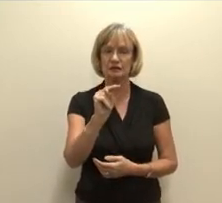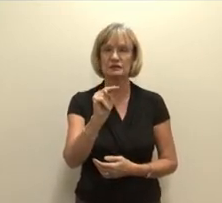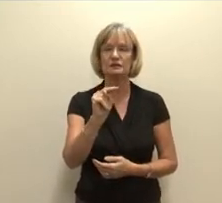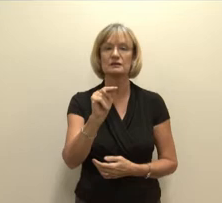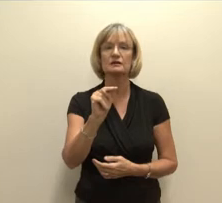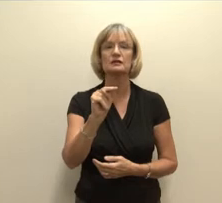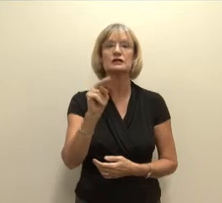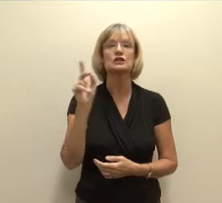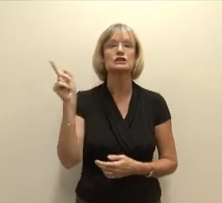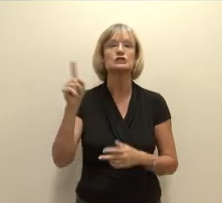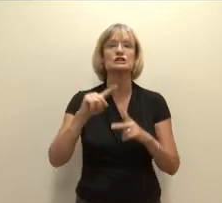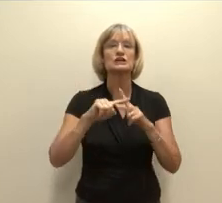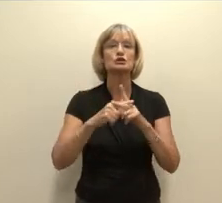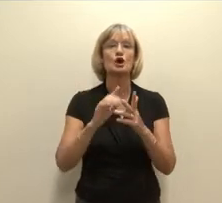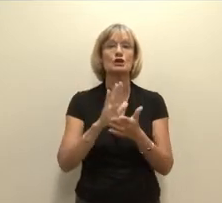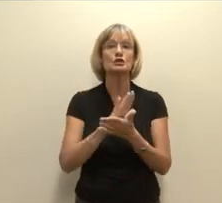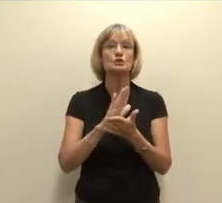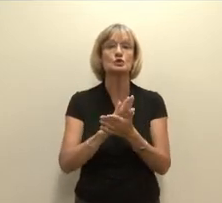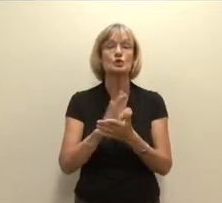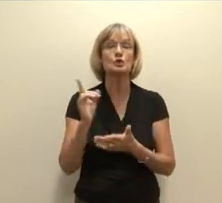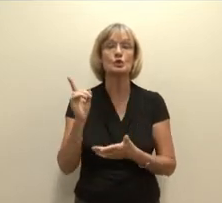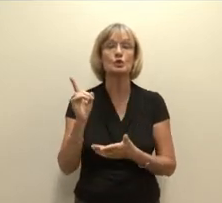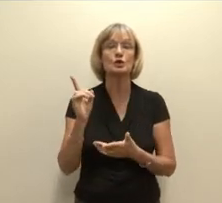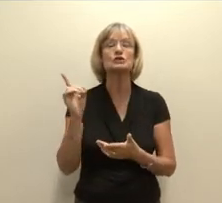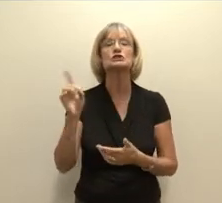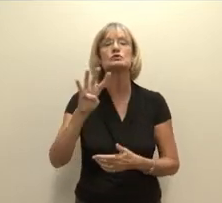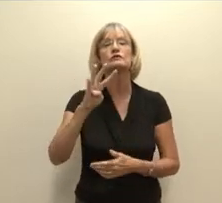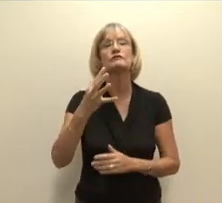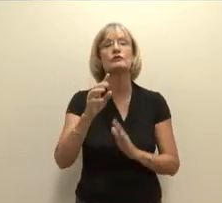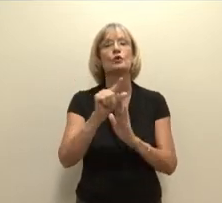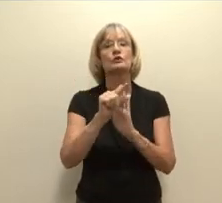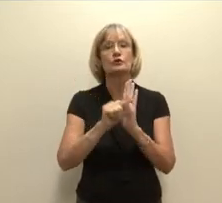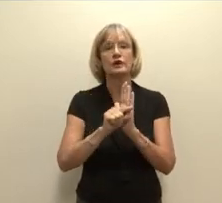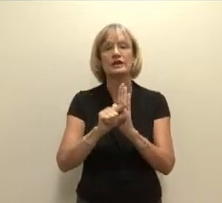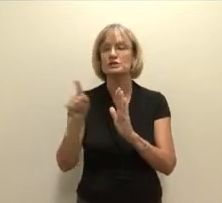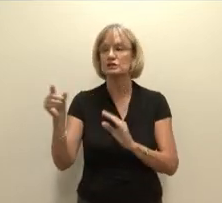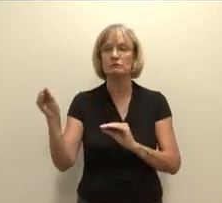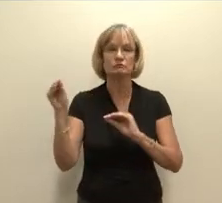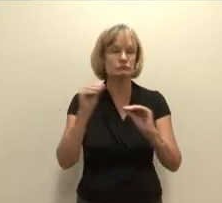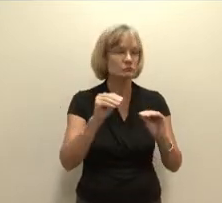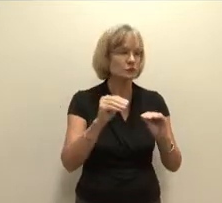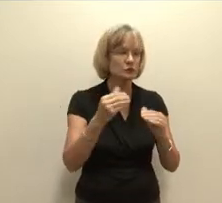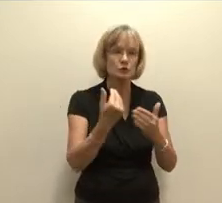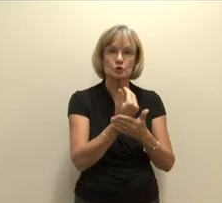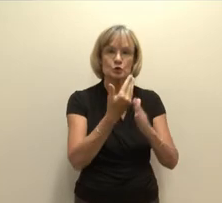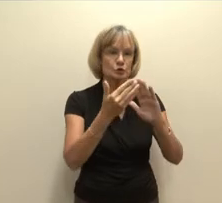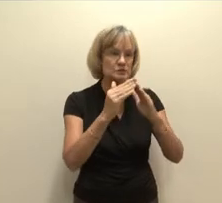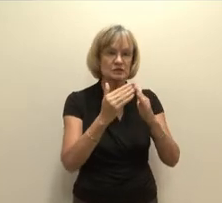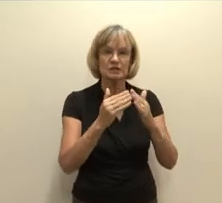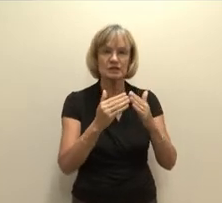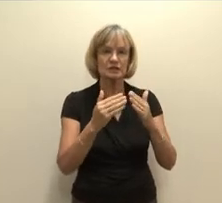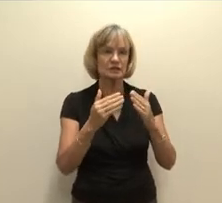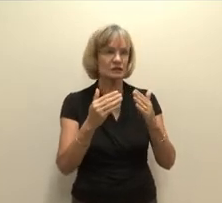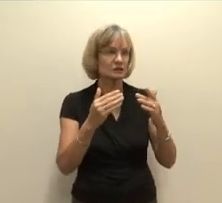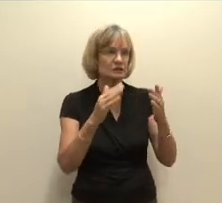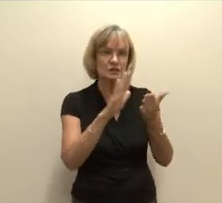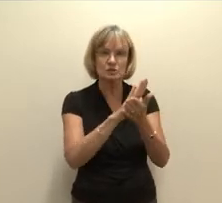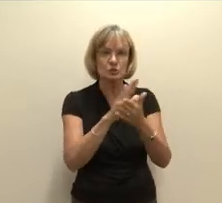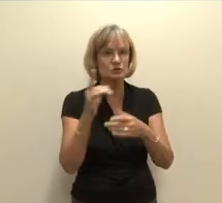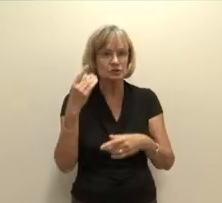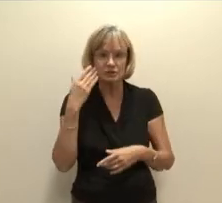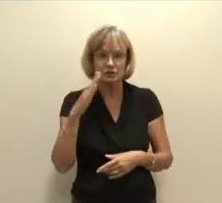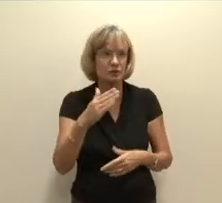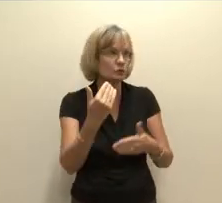began school as a fourth grader in an unfamiliar city, an unknown school,